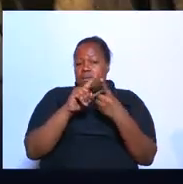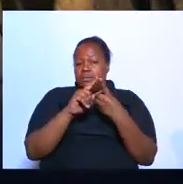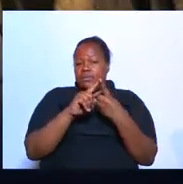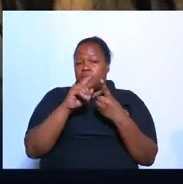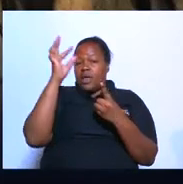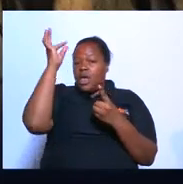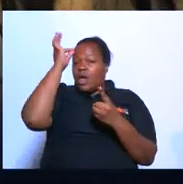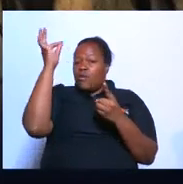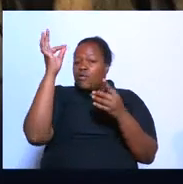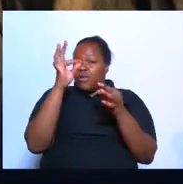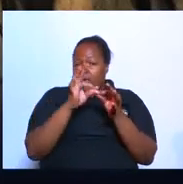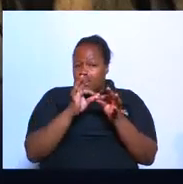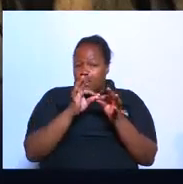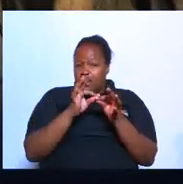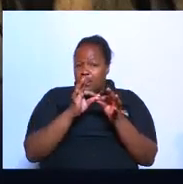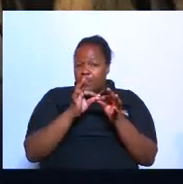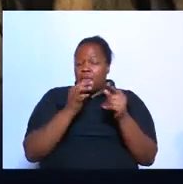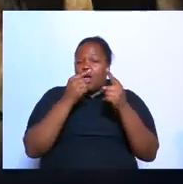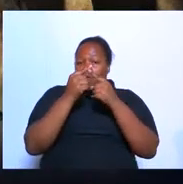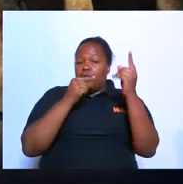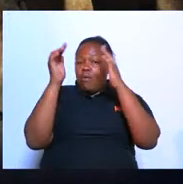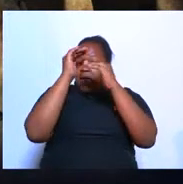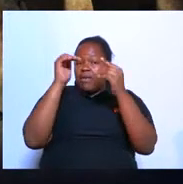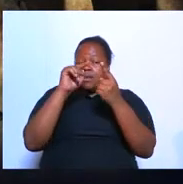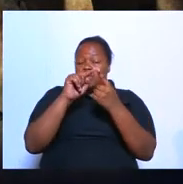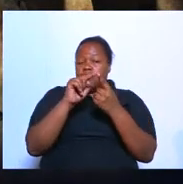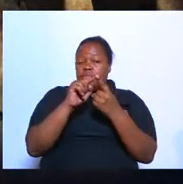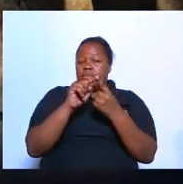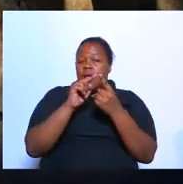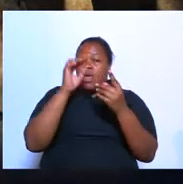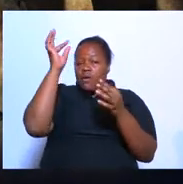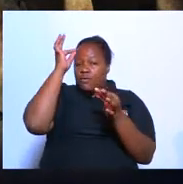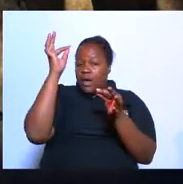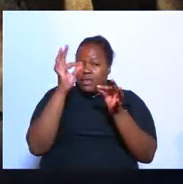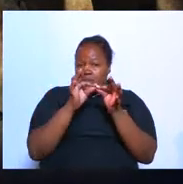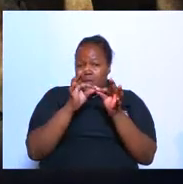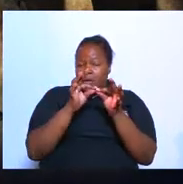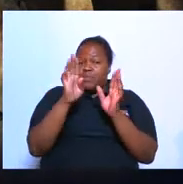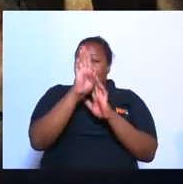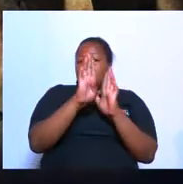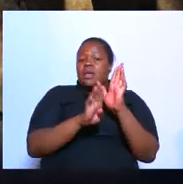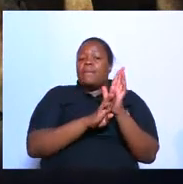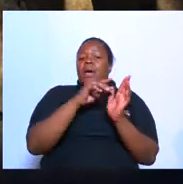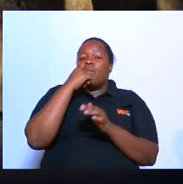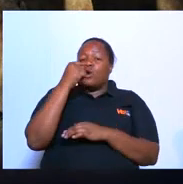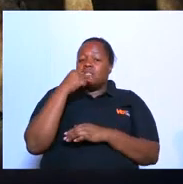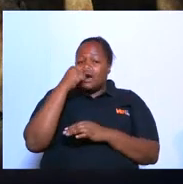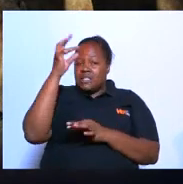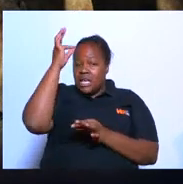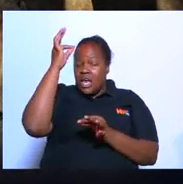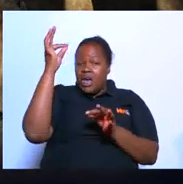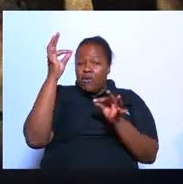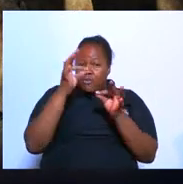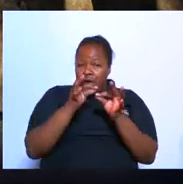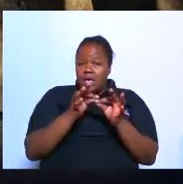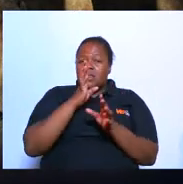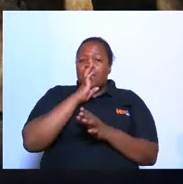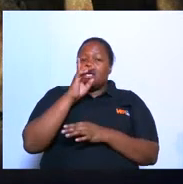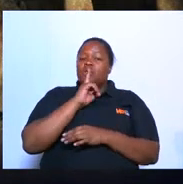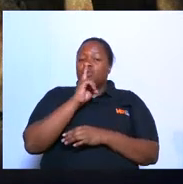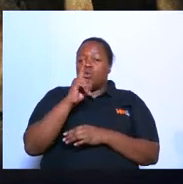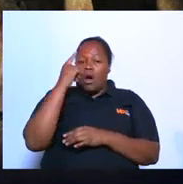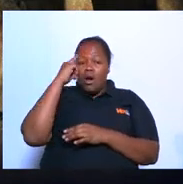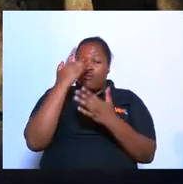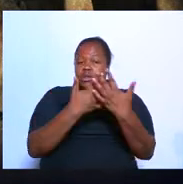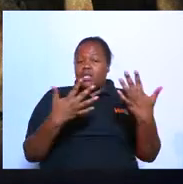Hallelujah from above faith the Bible says to have faith is to be sure of